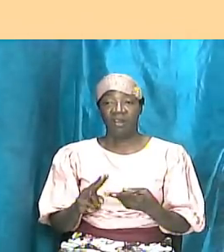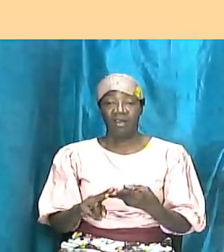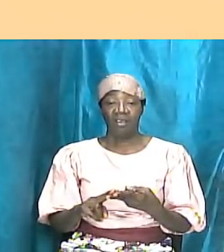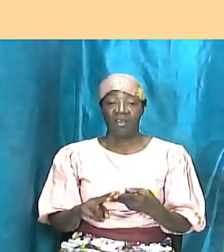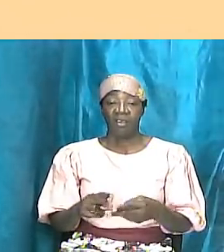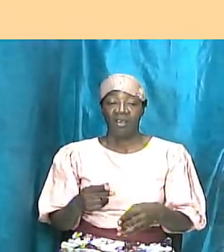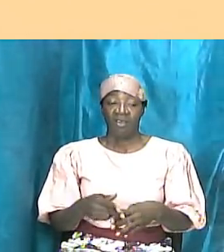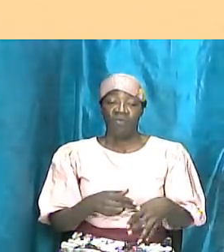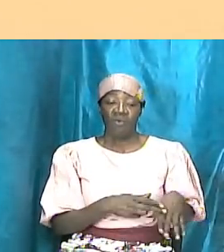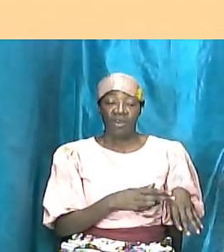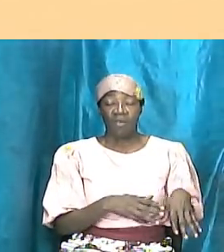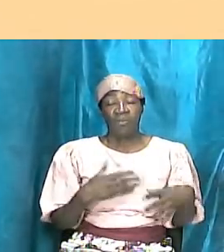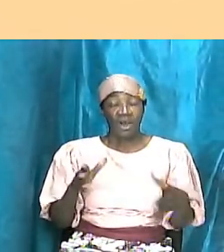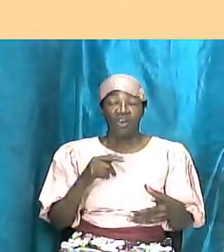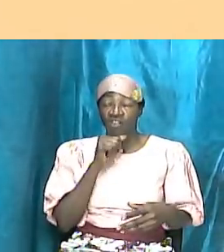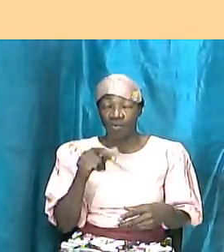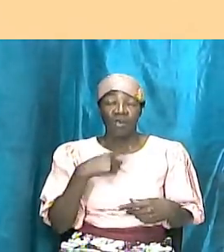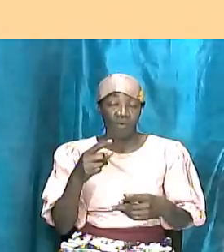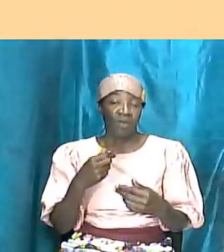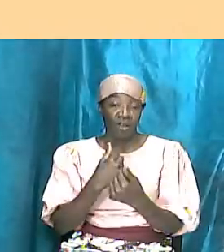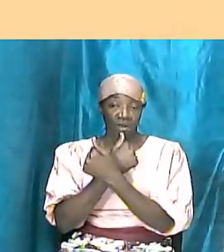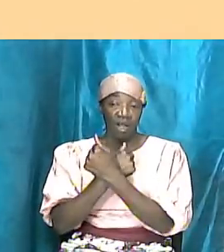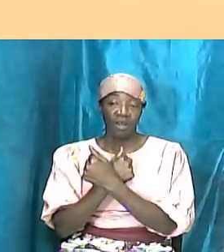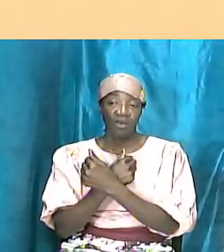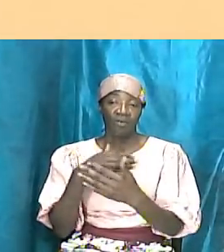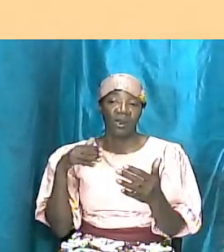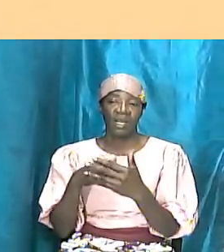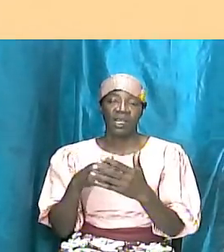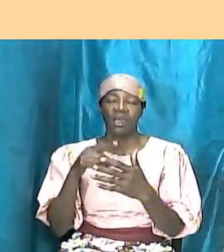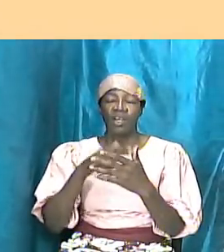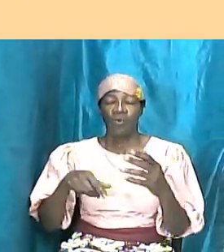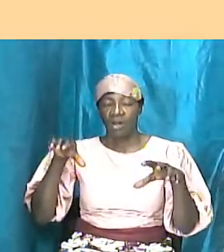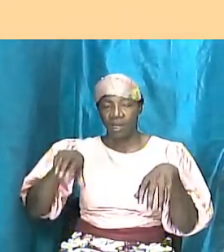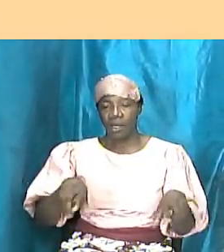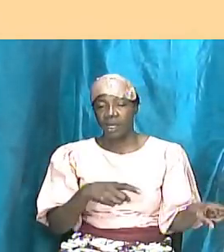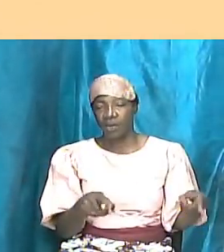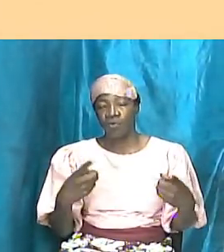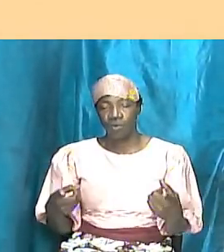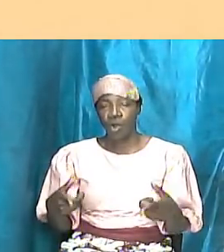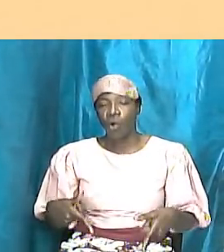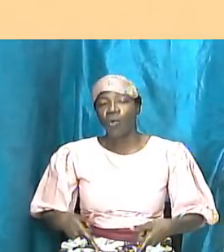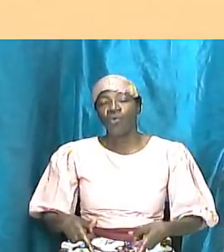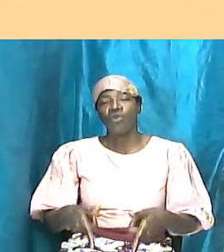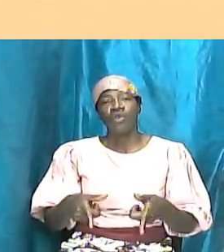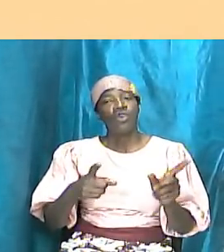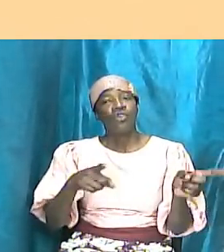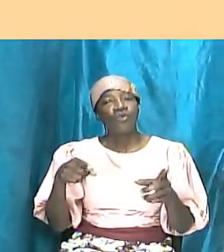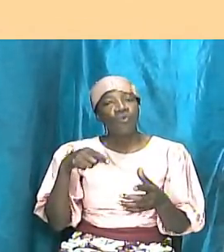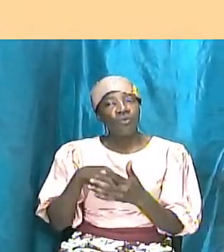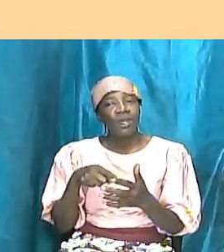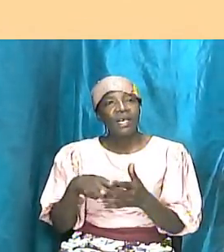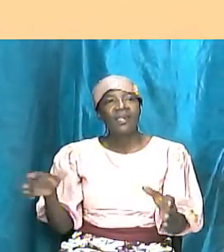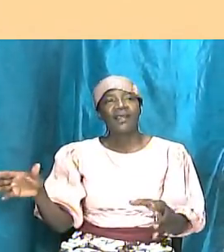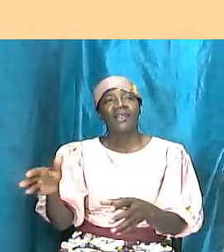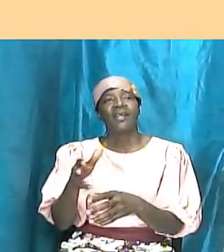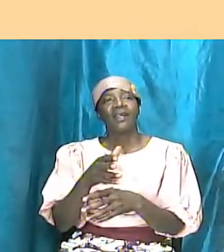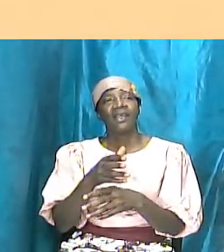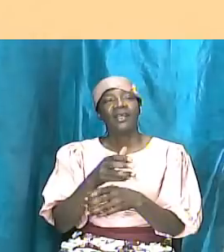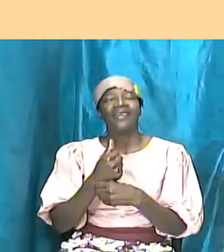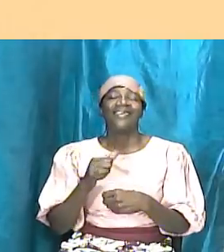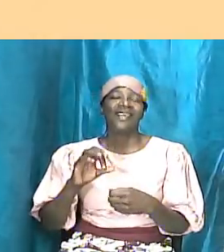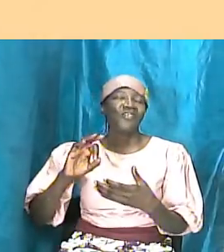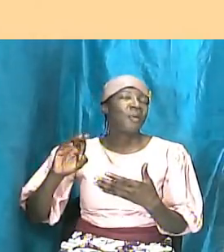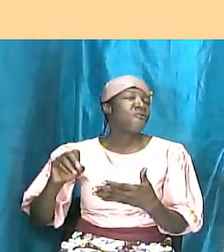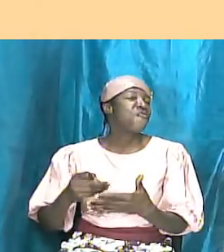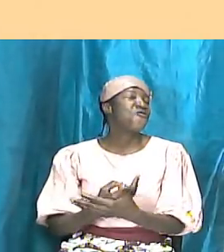going to go back into lockdown again. And so whatever we can do now, let's just do it and take some fresh